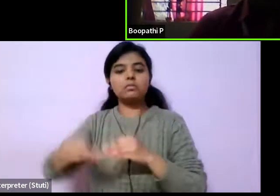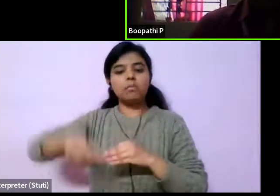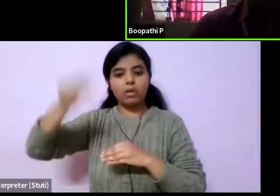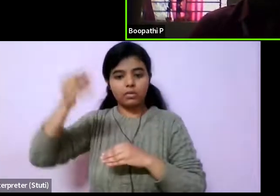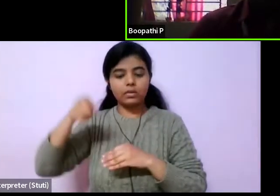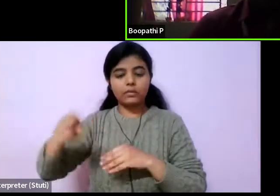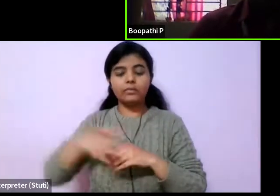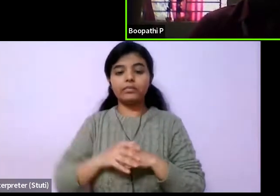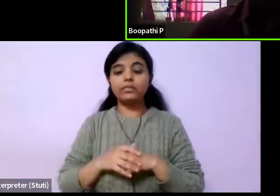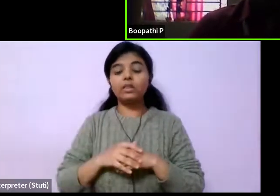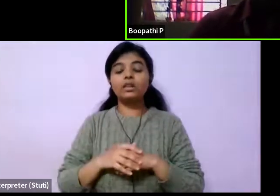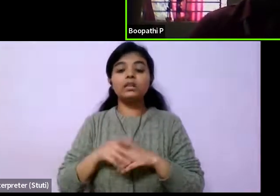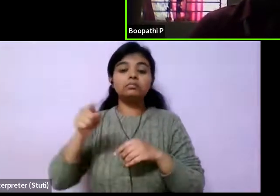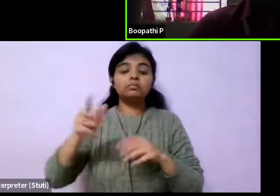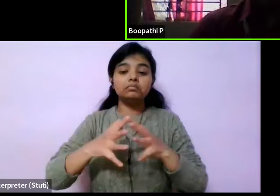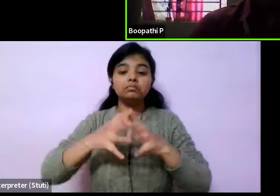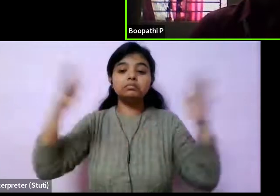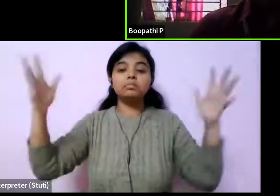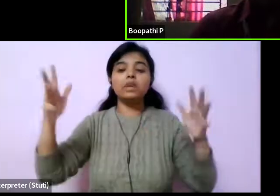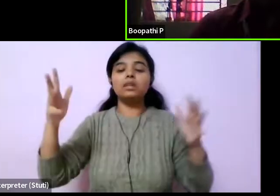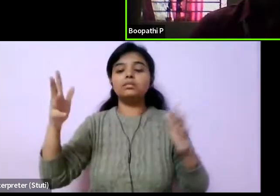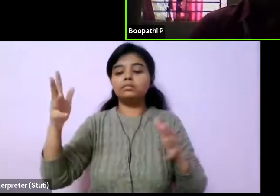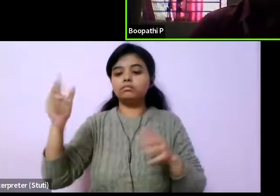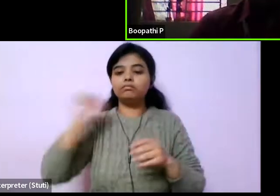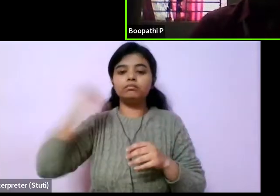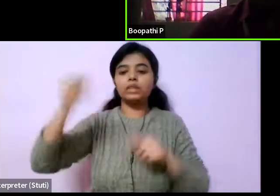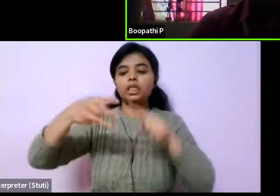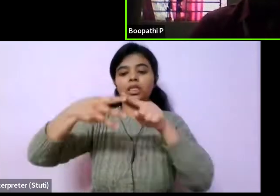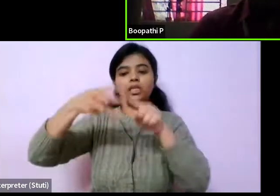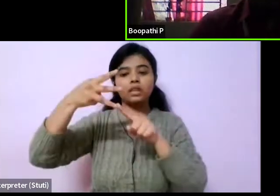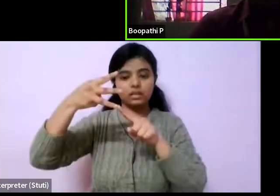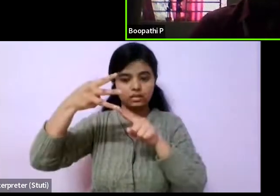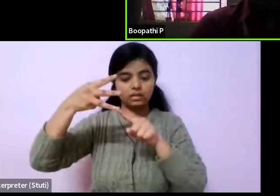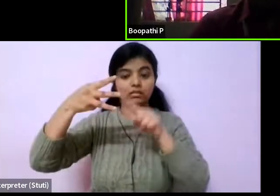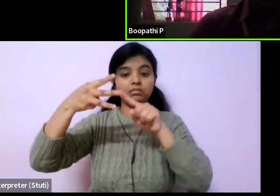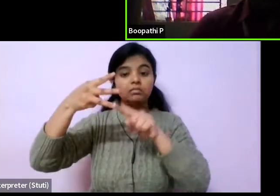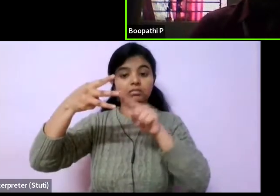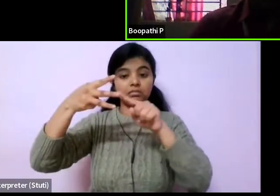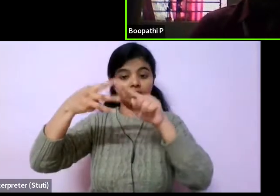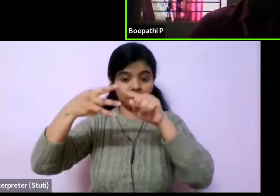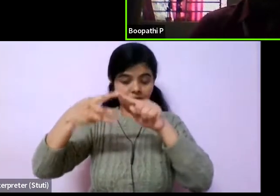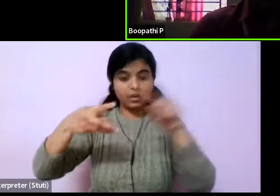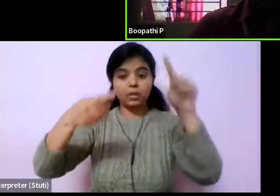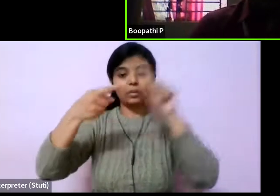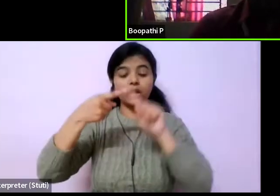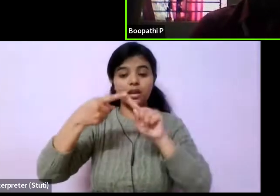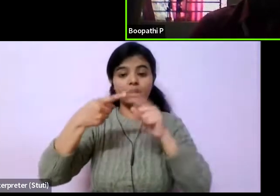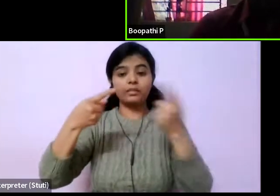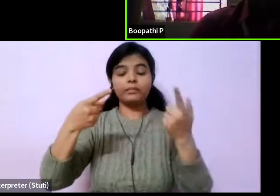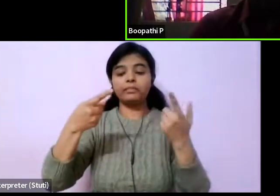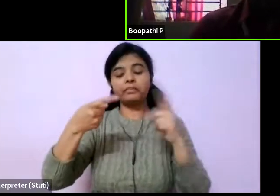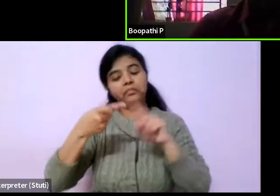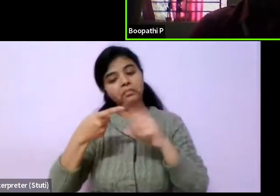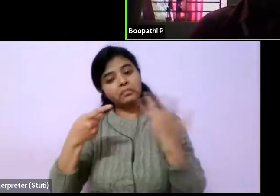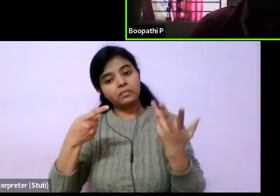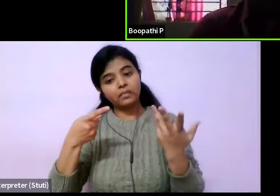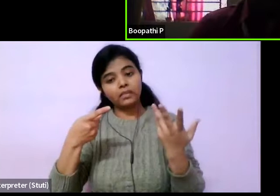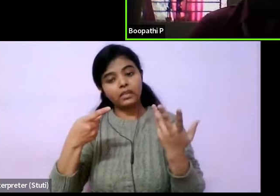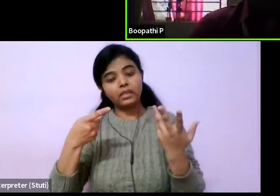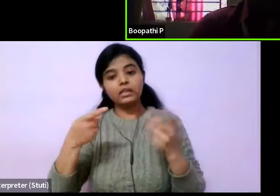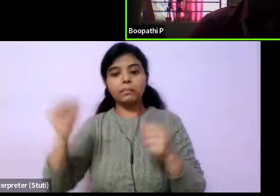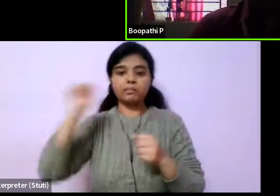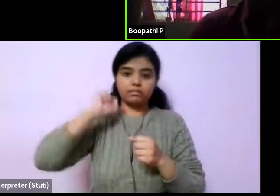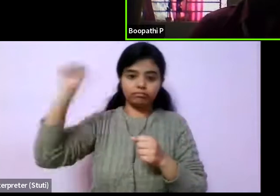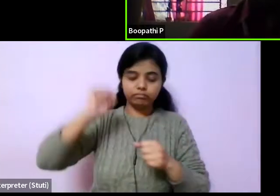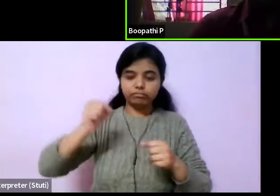their major mode of protest is actually three levels. Major one is the hunger, activism